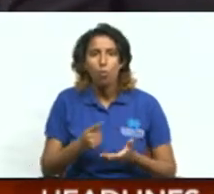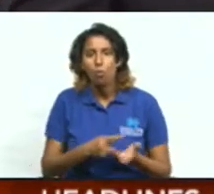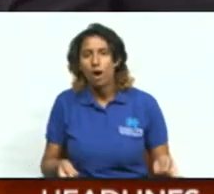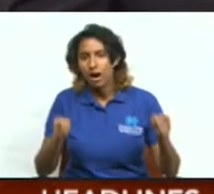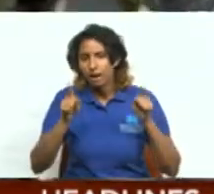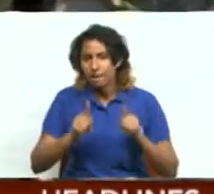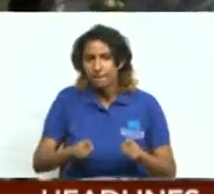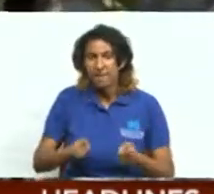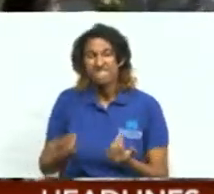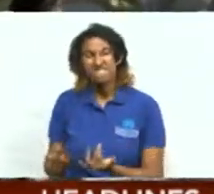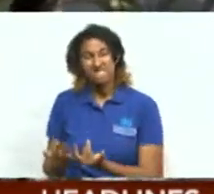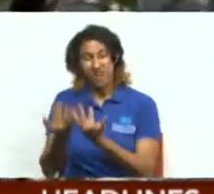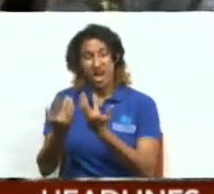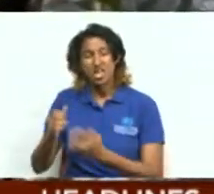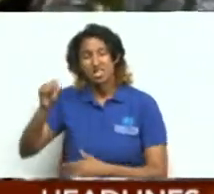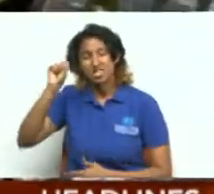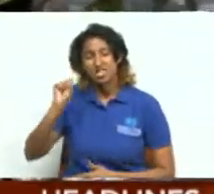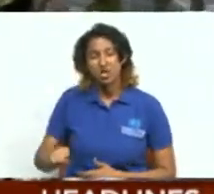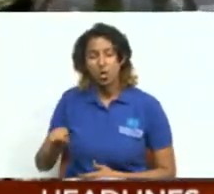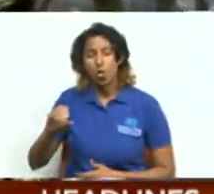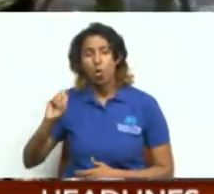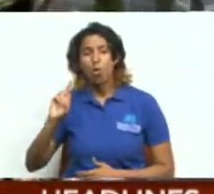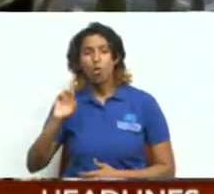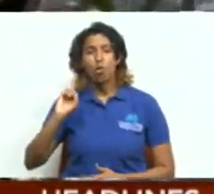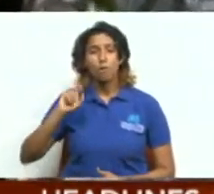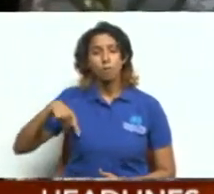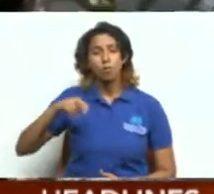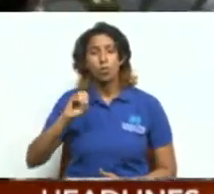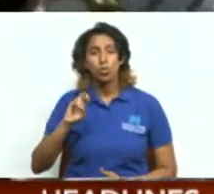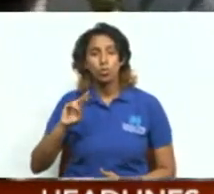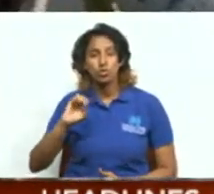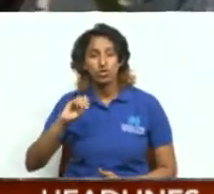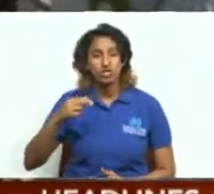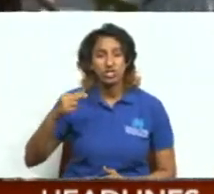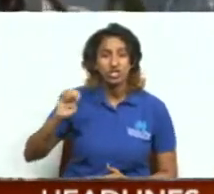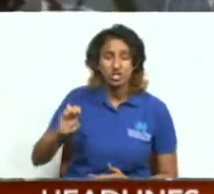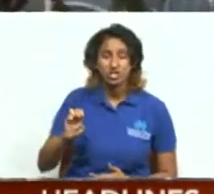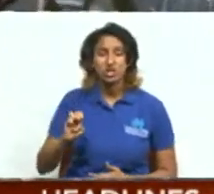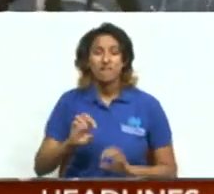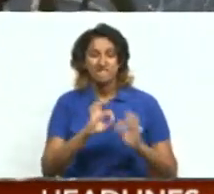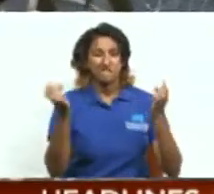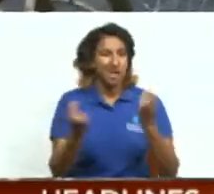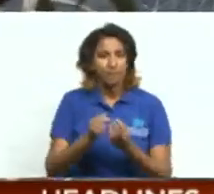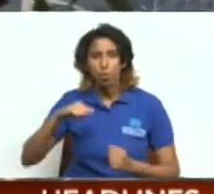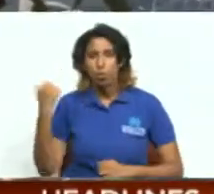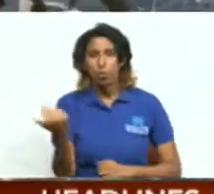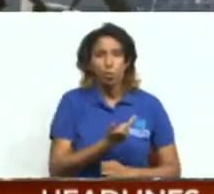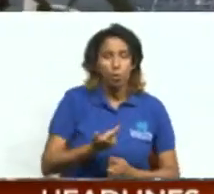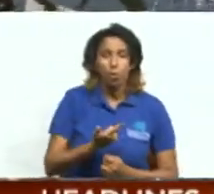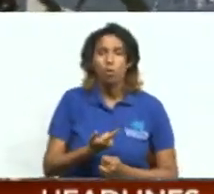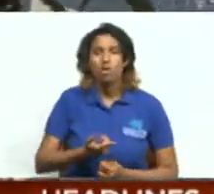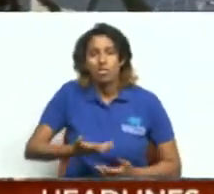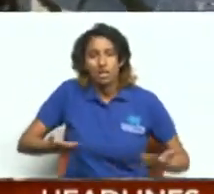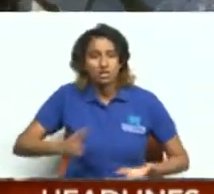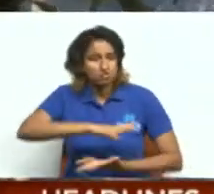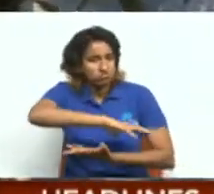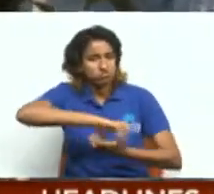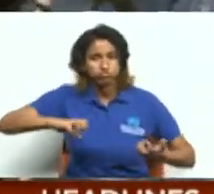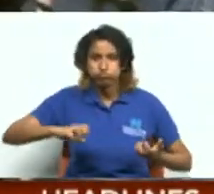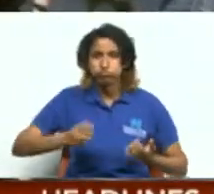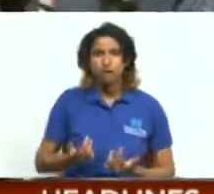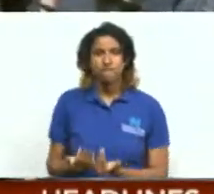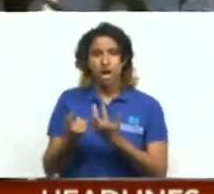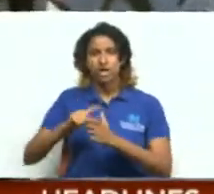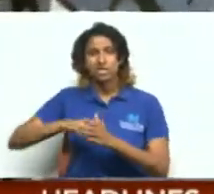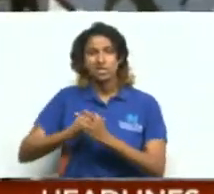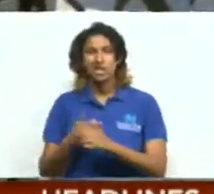Manglauti Rambajan, her husband Dexter, and their sons Rajesh and Naresh lost all of their possessions when the fire broke out shortly before